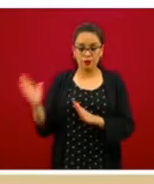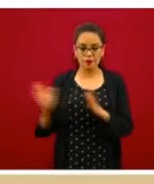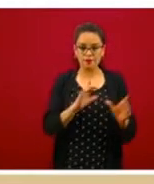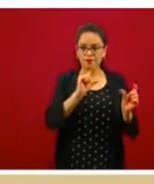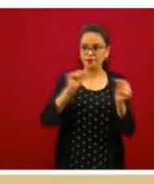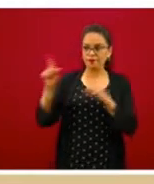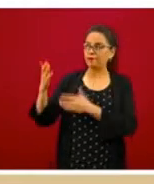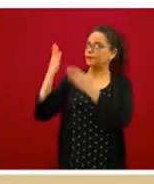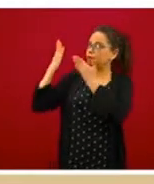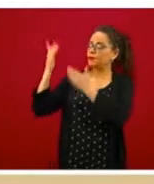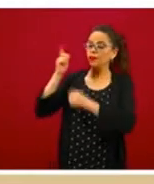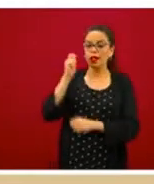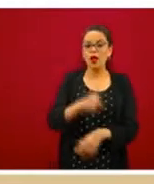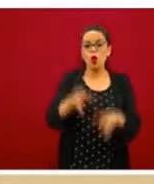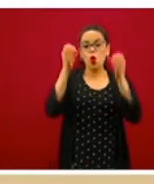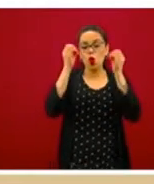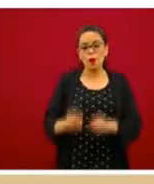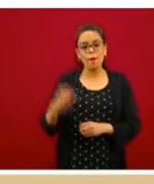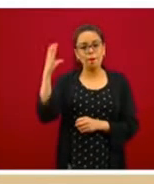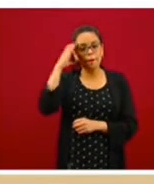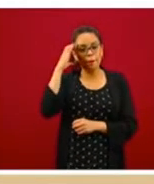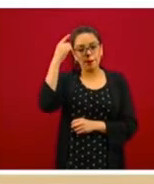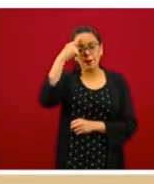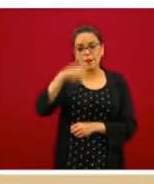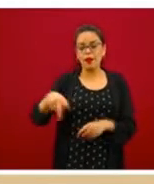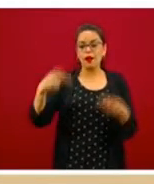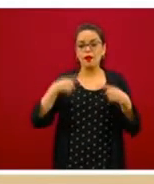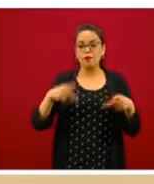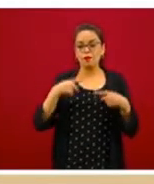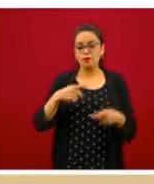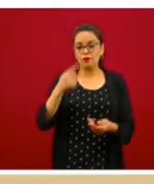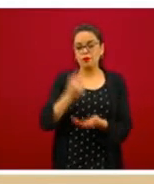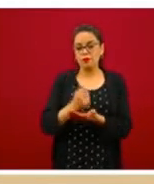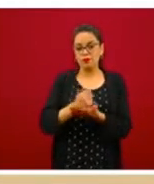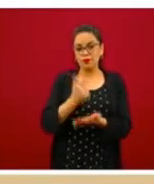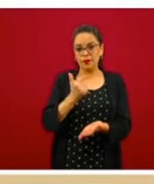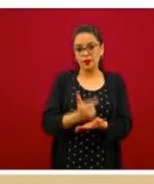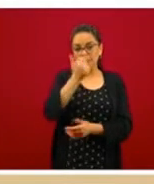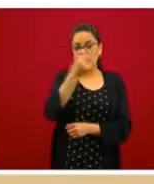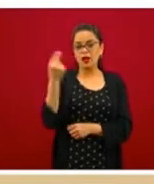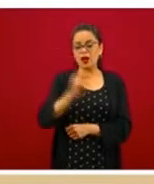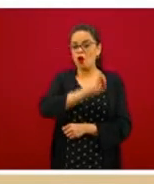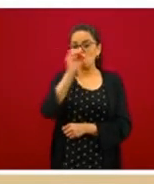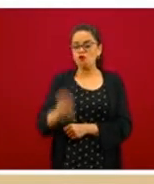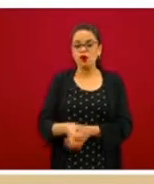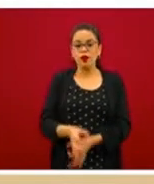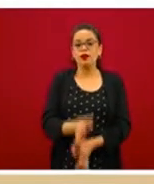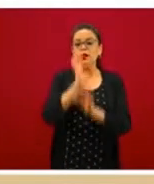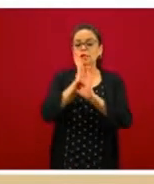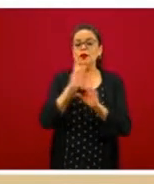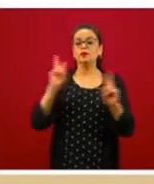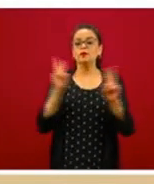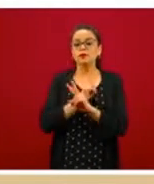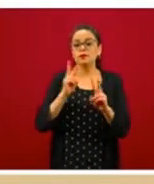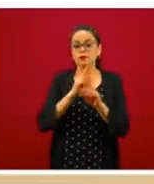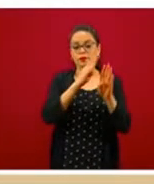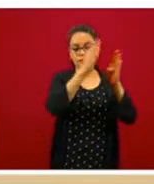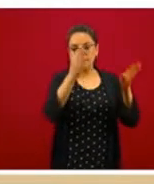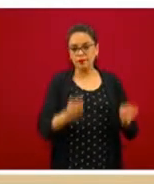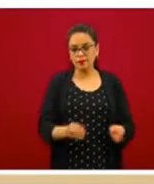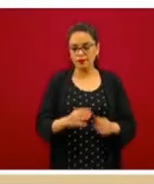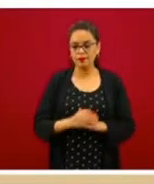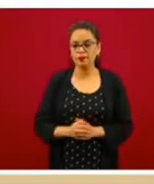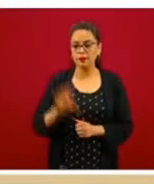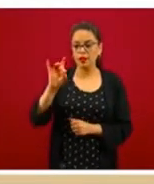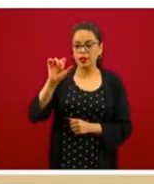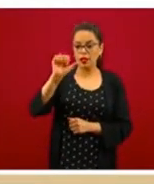On the right side, we can see that there's a 40% occupation. Yesterday it was 39. And if we see